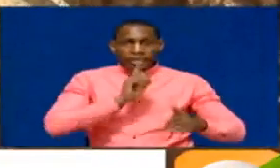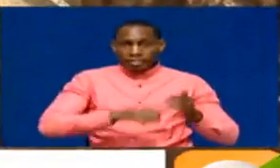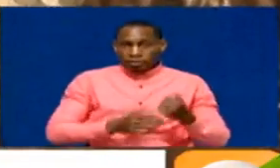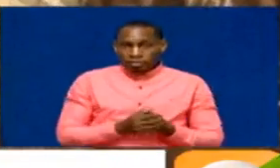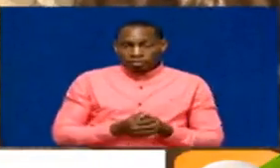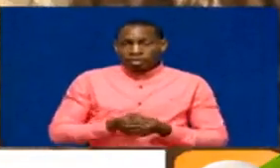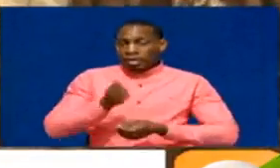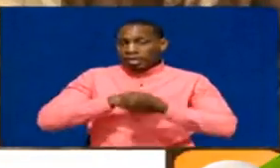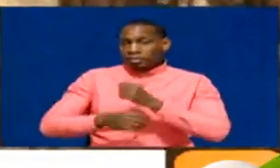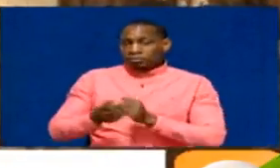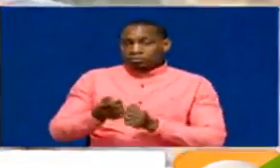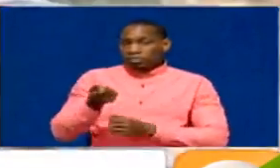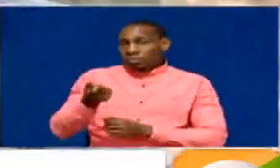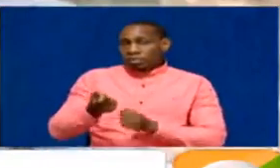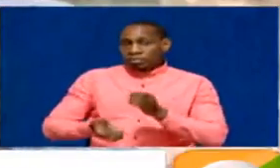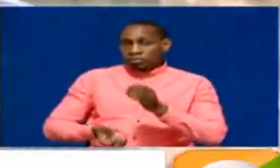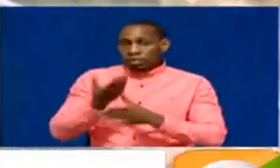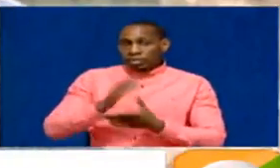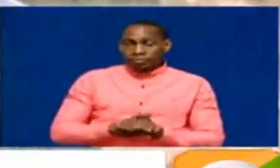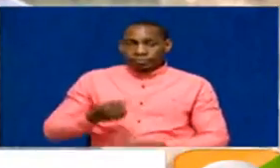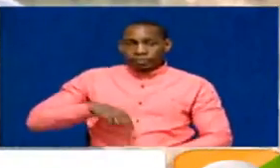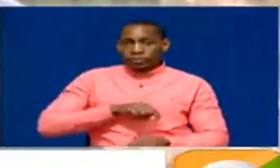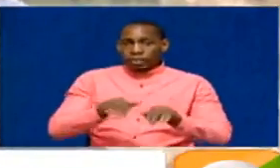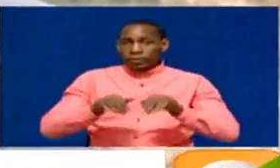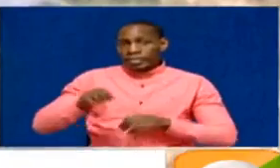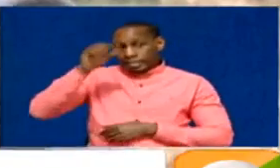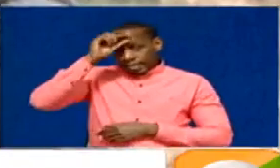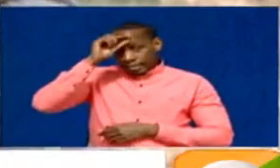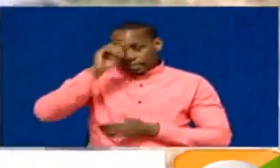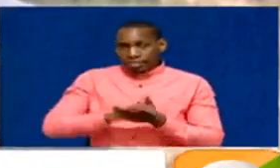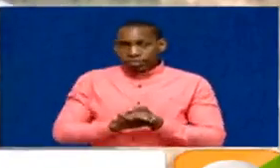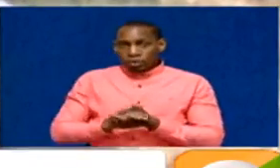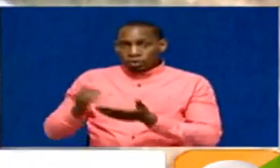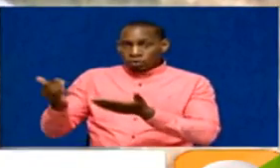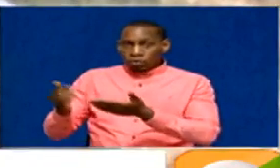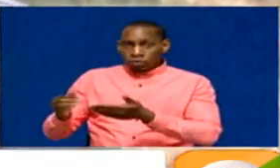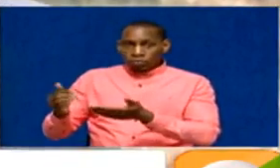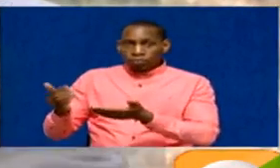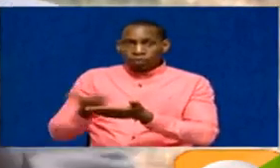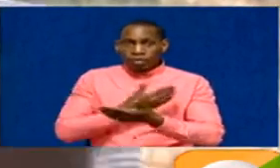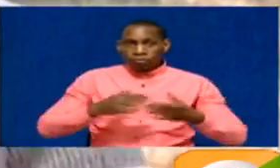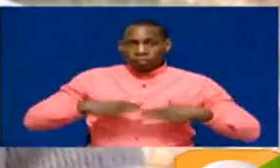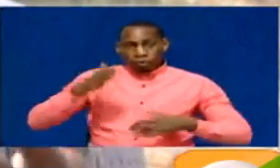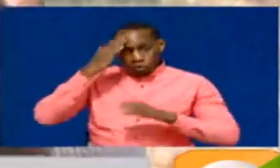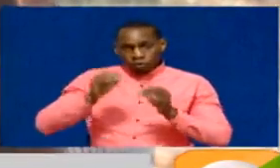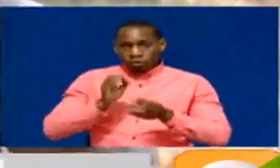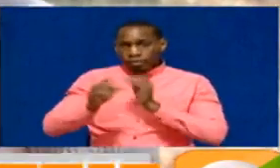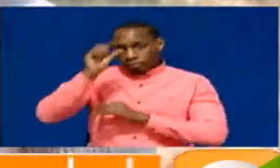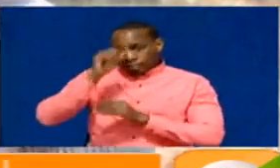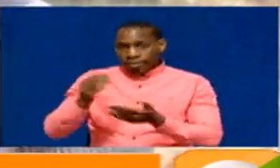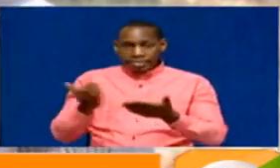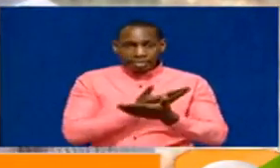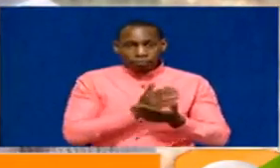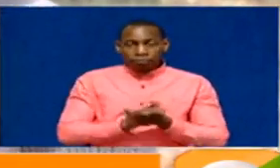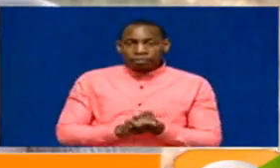say little has come out of it. Sasa sisi tunaongochea serikali atuondolee hawa watu. Atuchui serikali kama anaisa